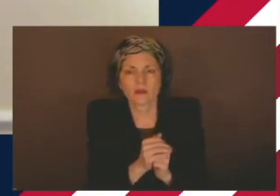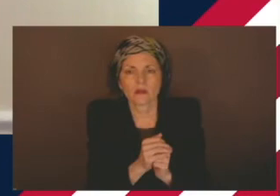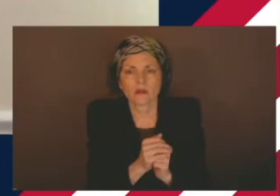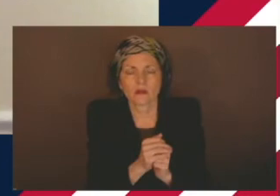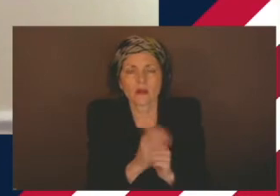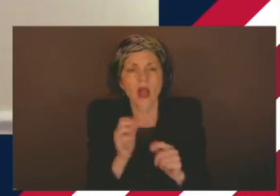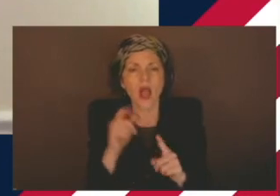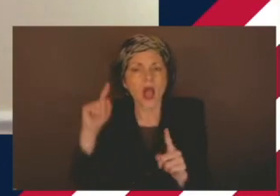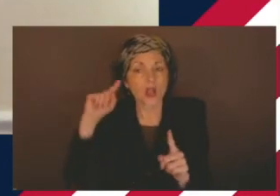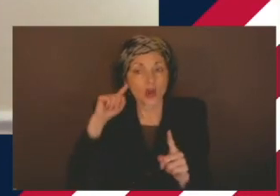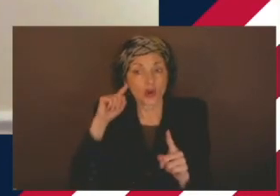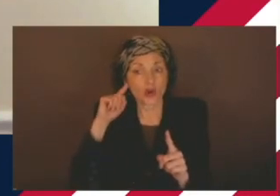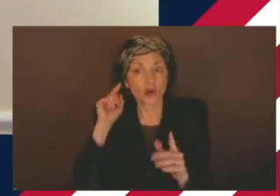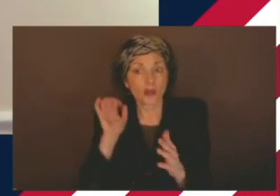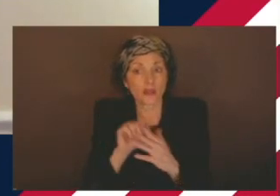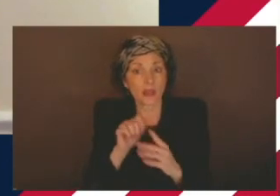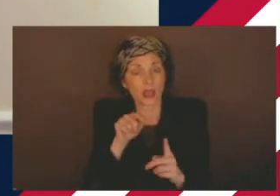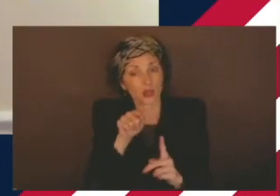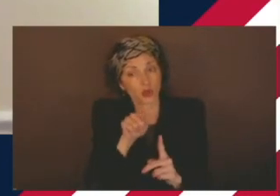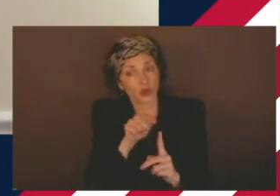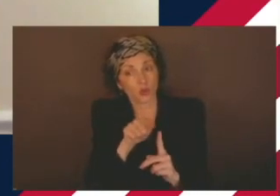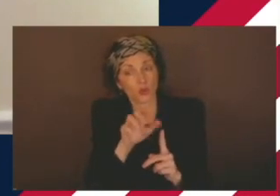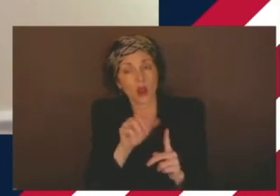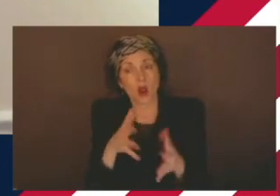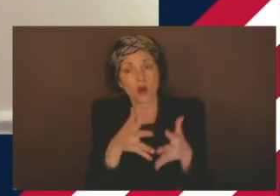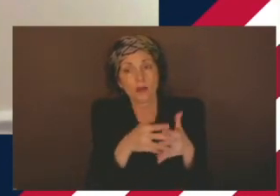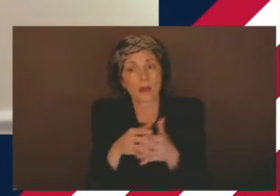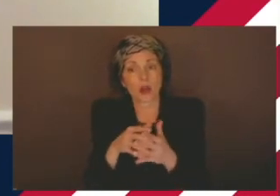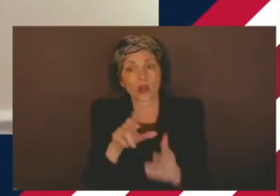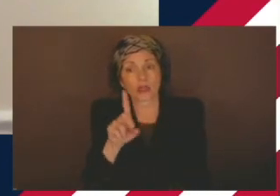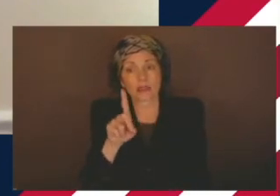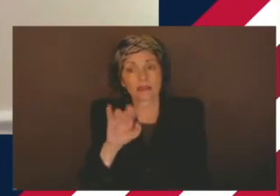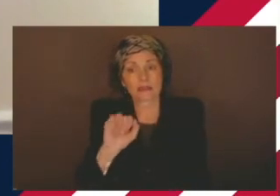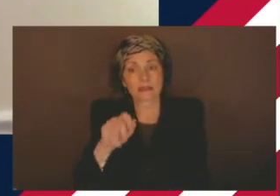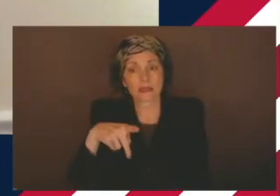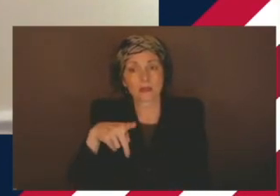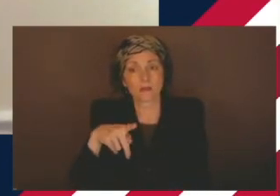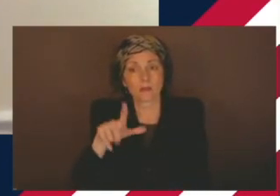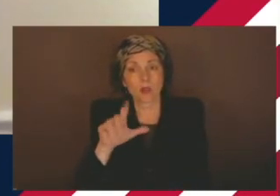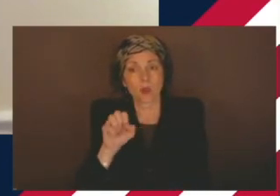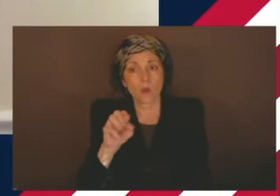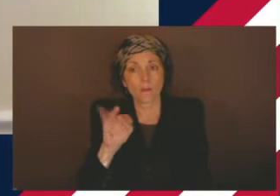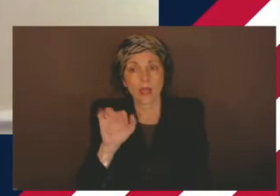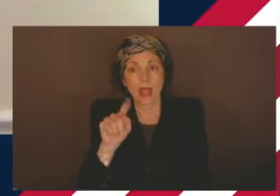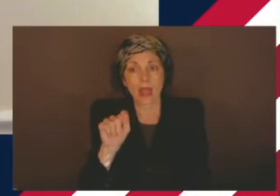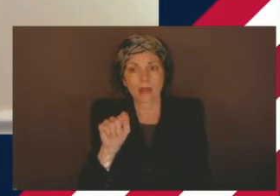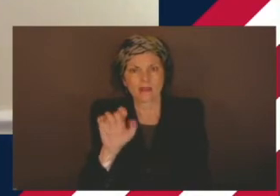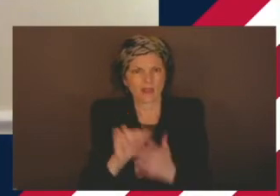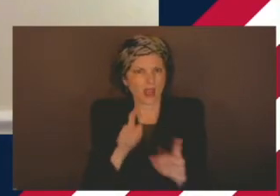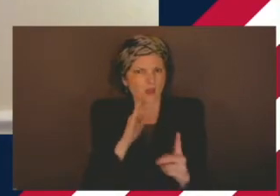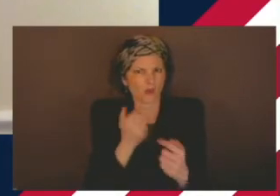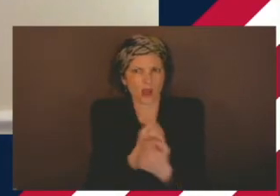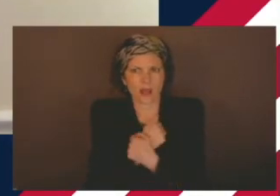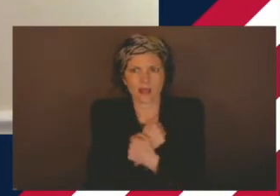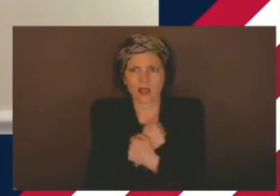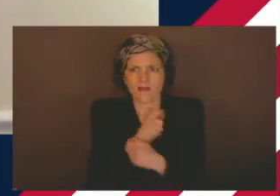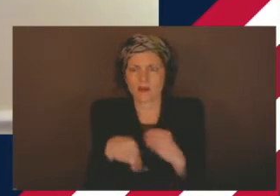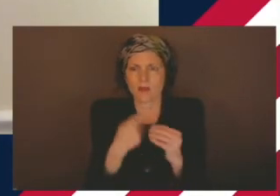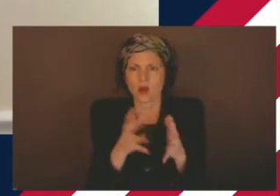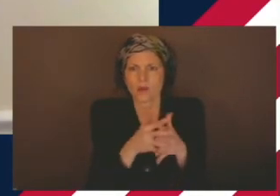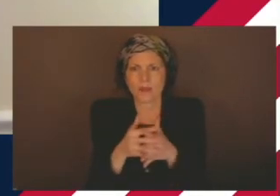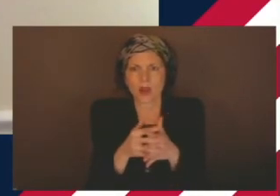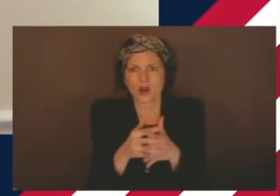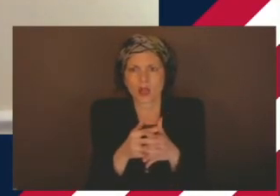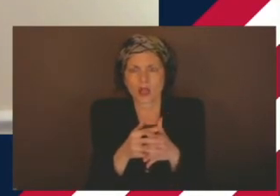that you are an American diplomat is what I love about America. That said, I left a senior